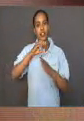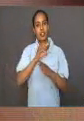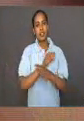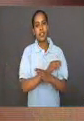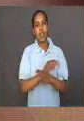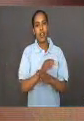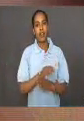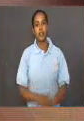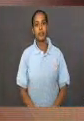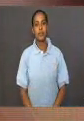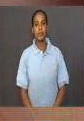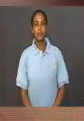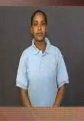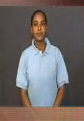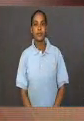electrolytic cells,